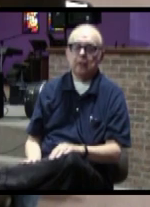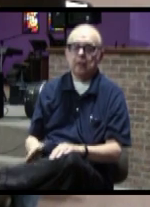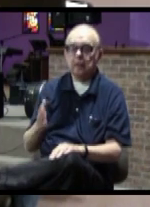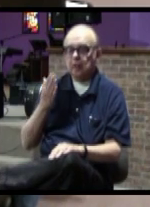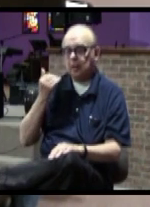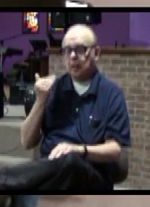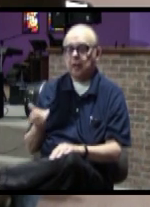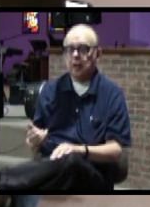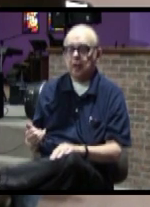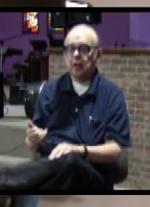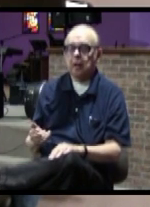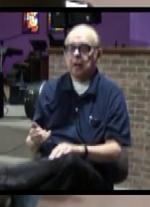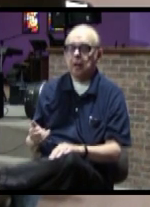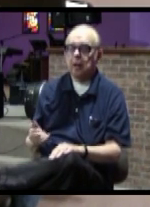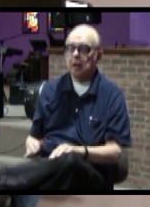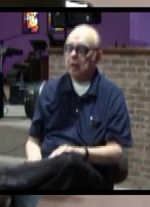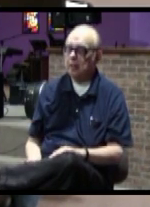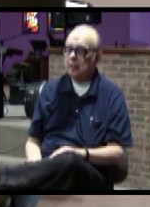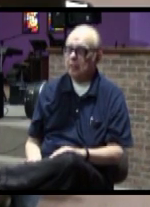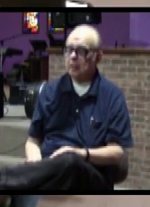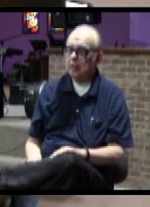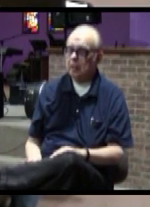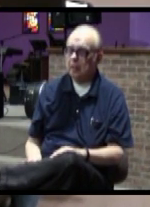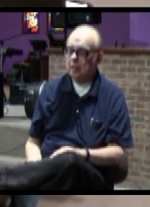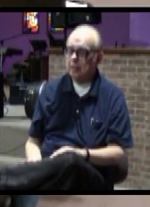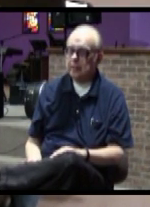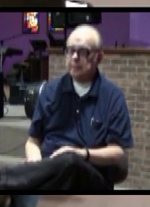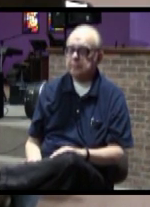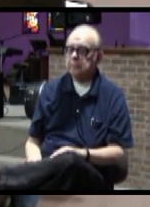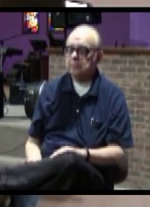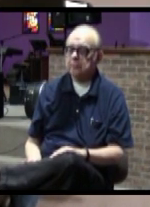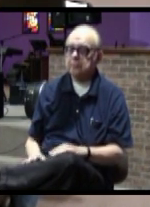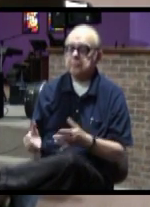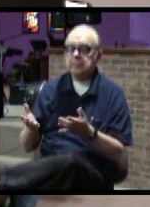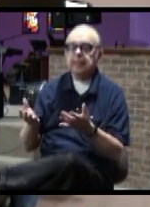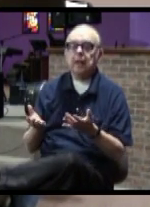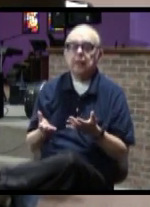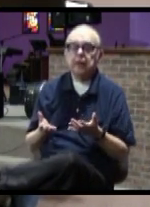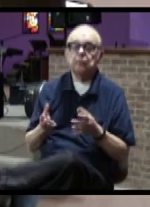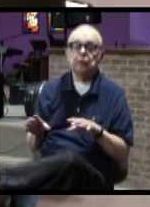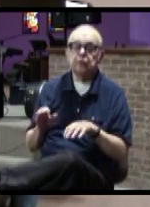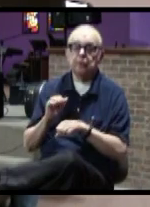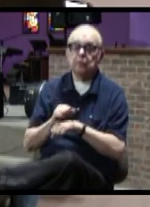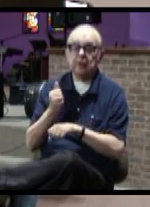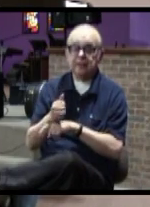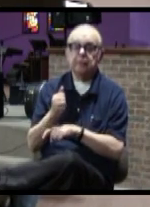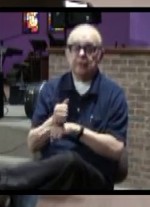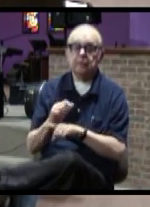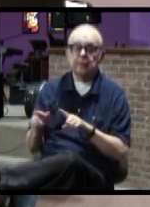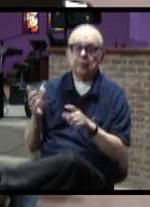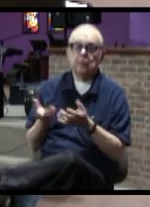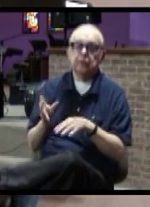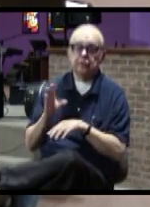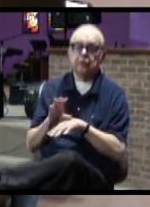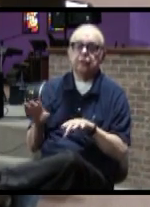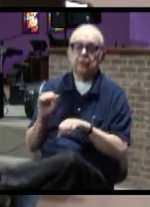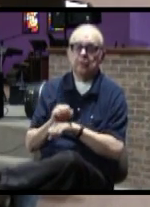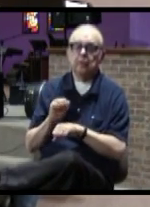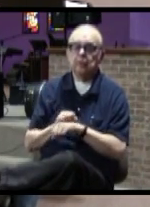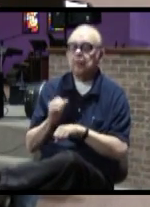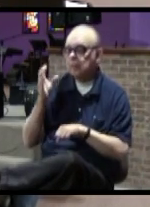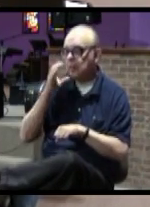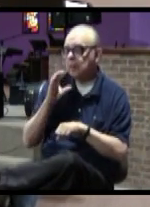Because you want to know why? They didn't want to work in the church. They wanted the church to do the work for them, for their